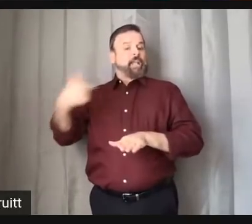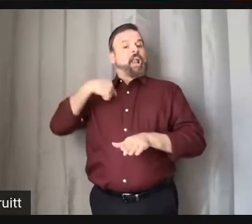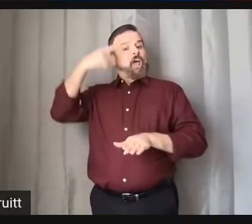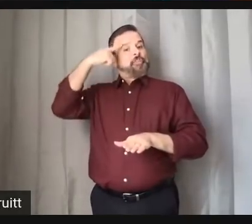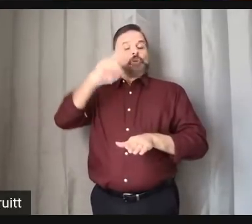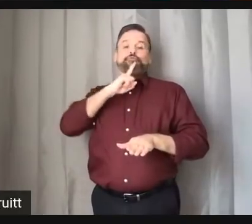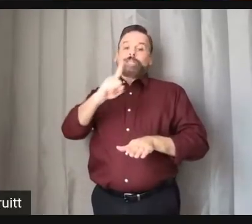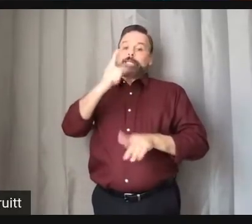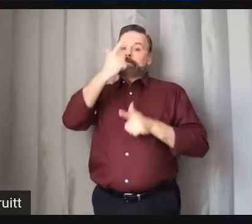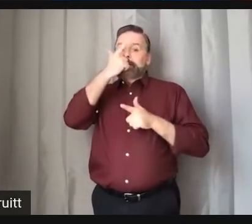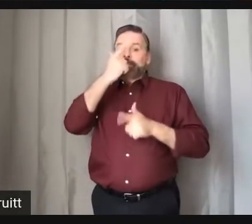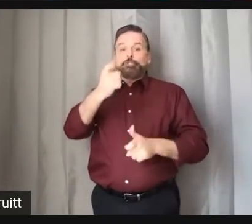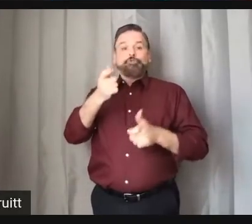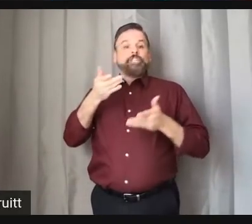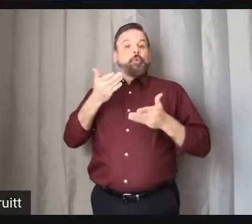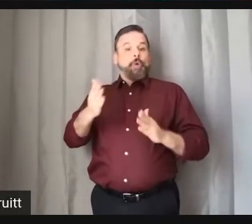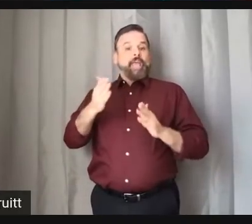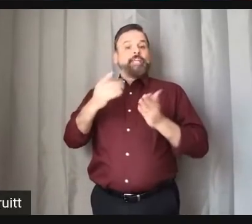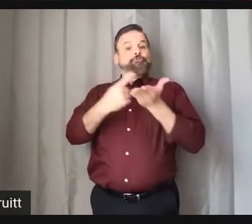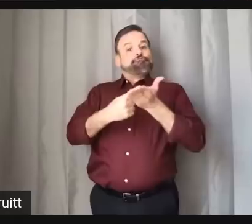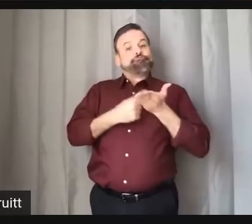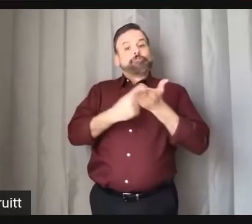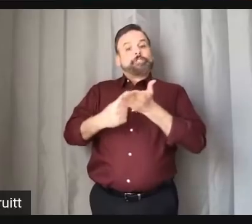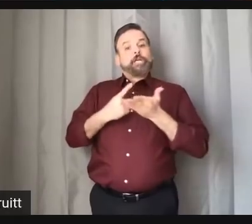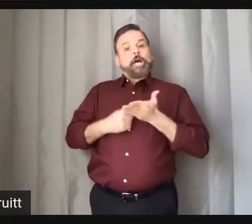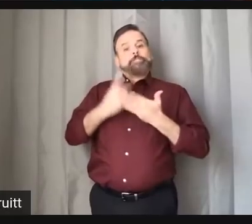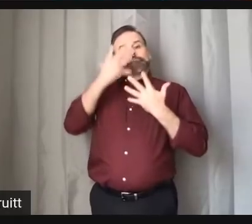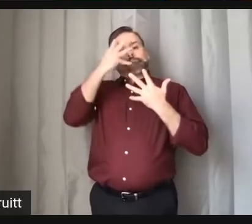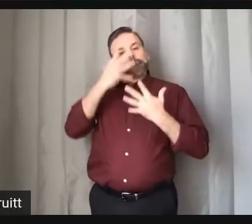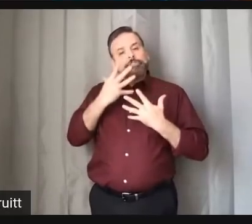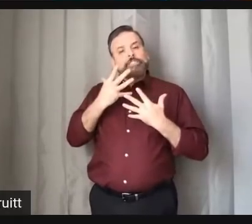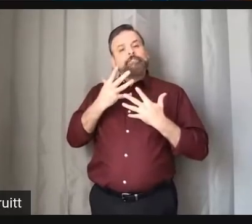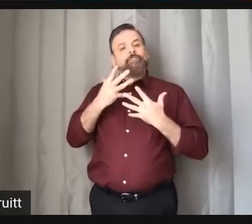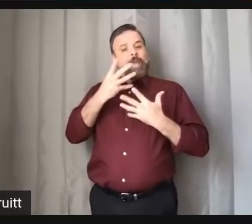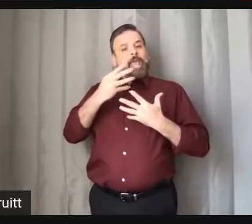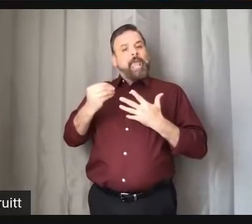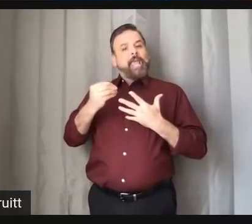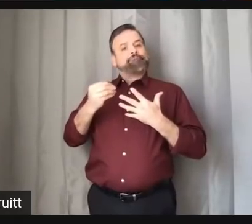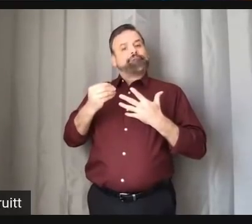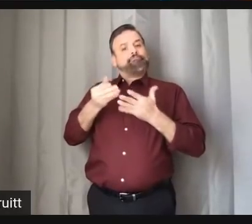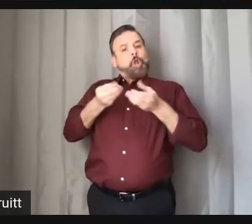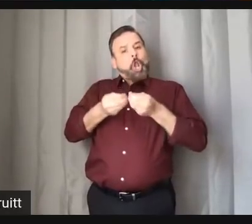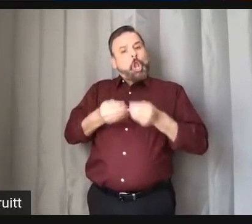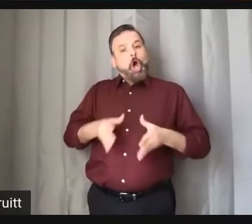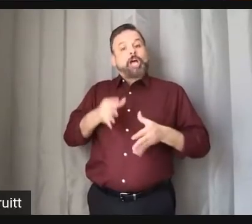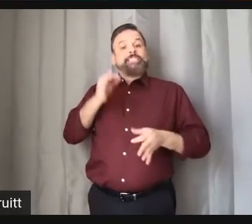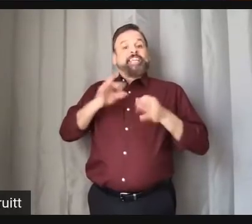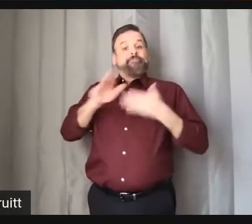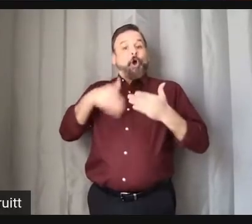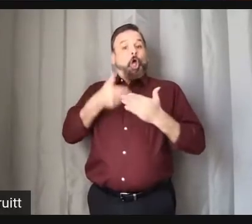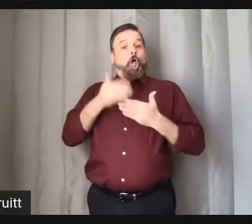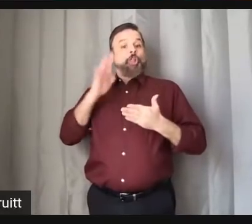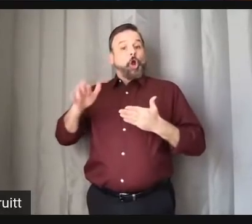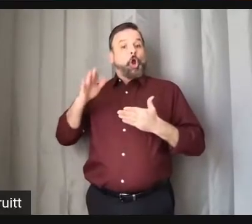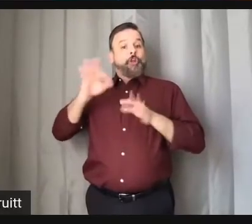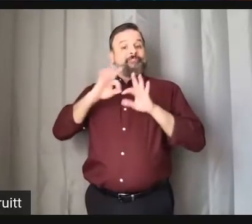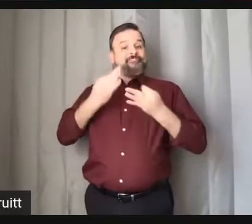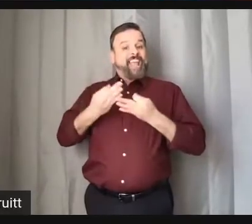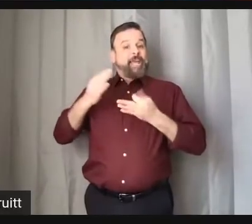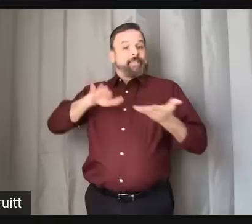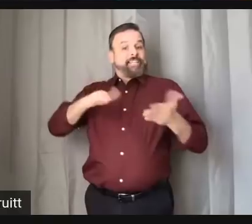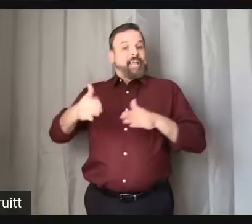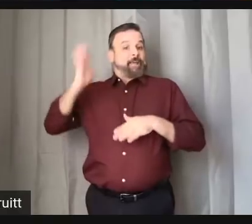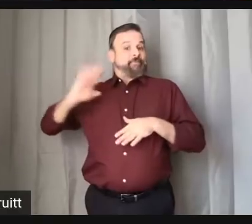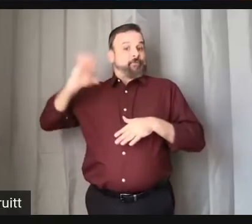talk about grief and loss if the main character had all of her ancestors sort of still living with her in